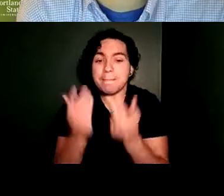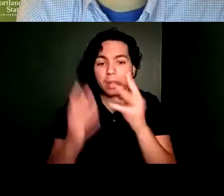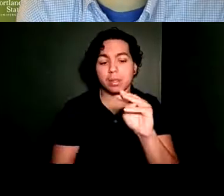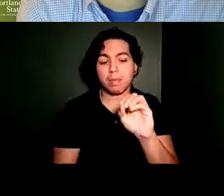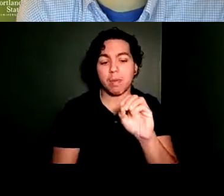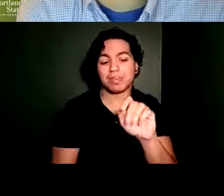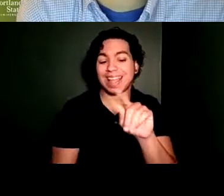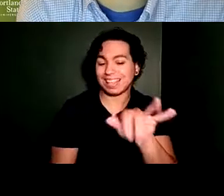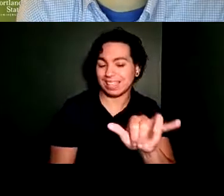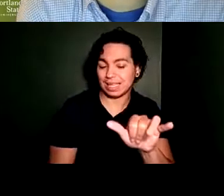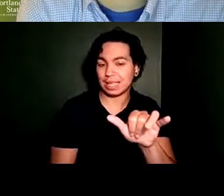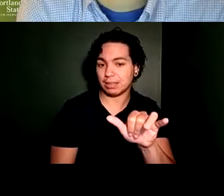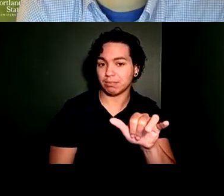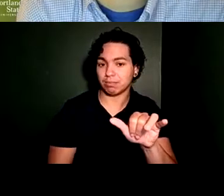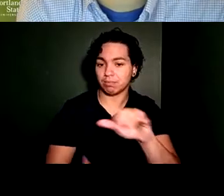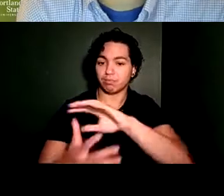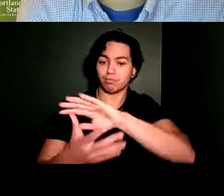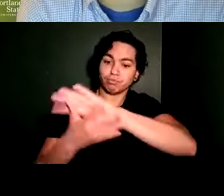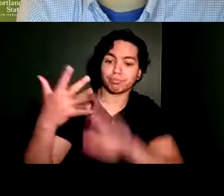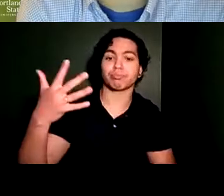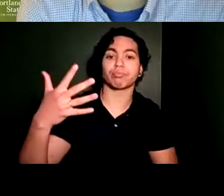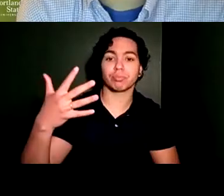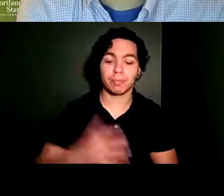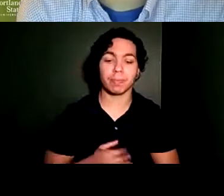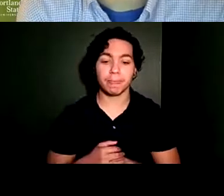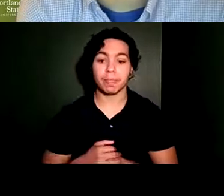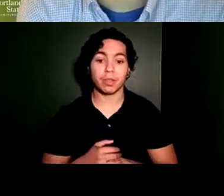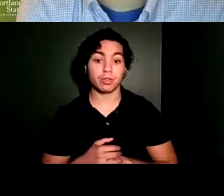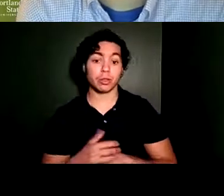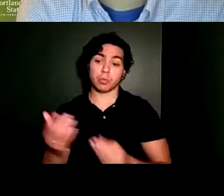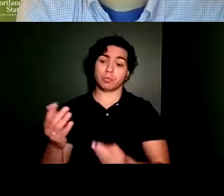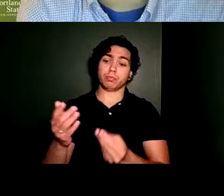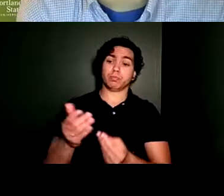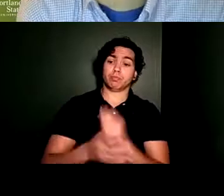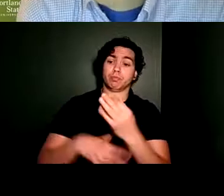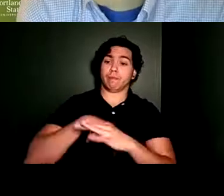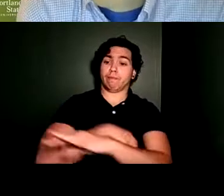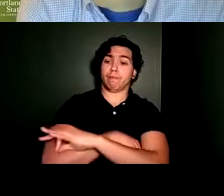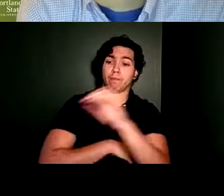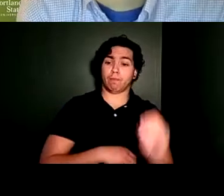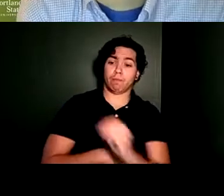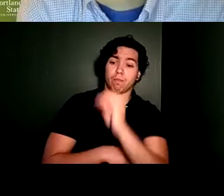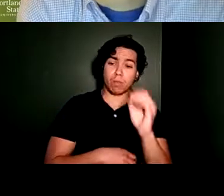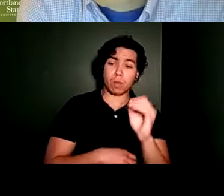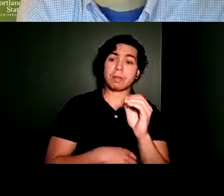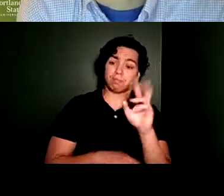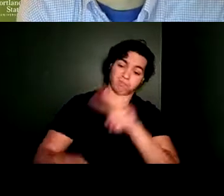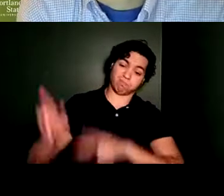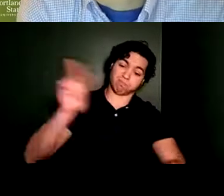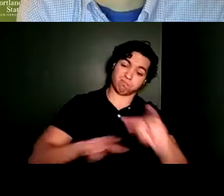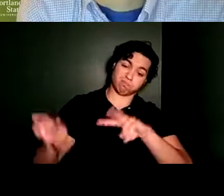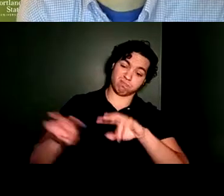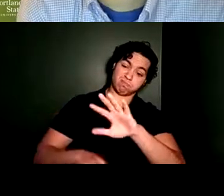pie. And so for a city the size of Springfield, Oregon, looking at it and saying, you know what, perhaps we have